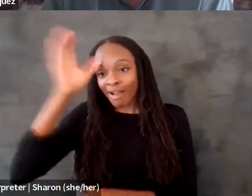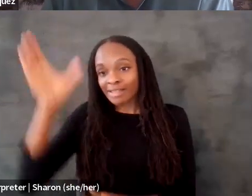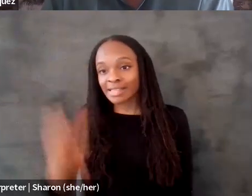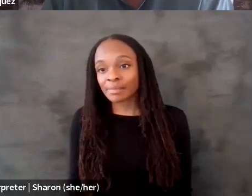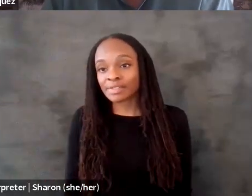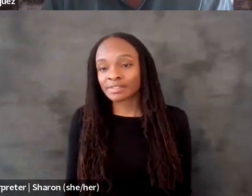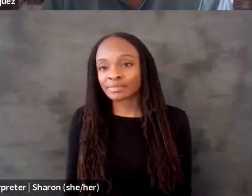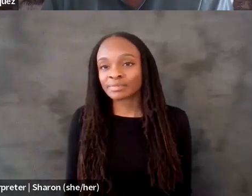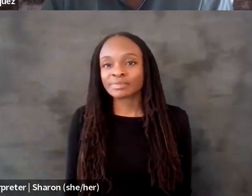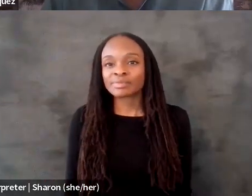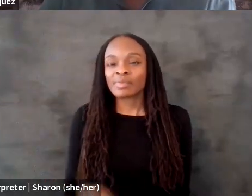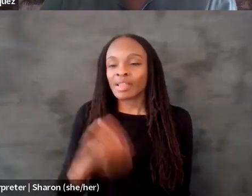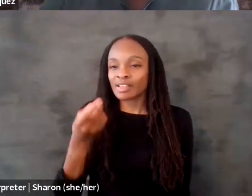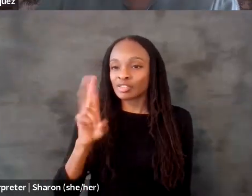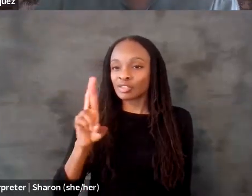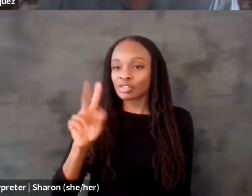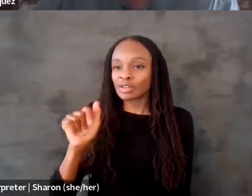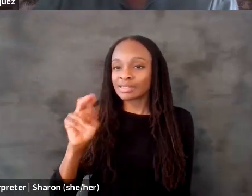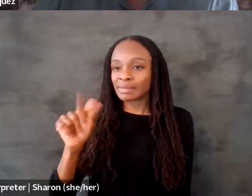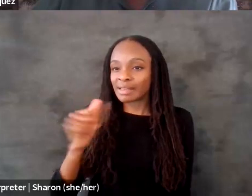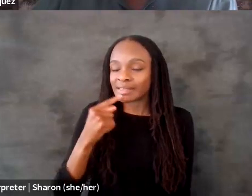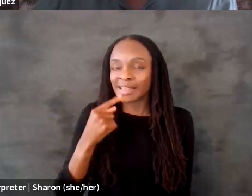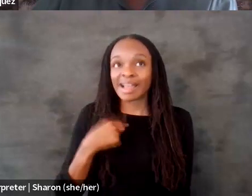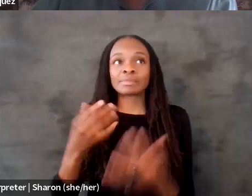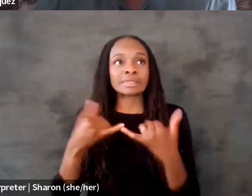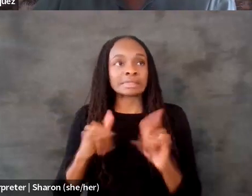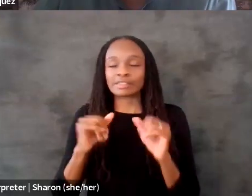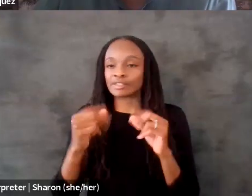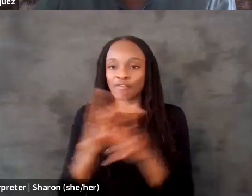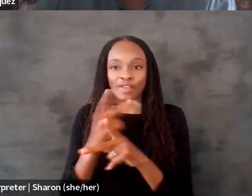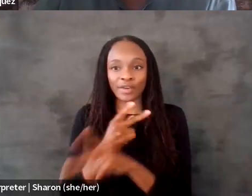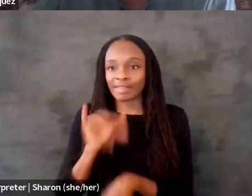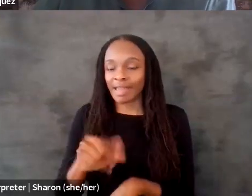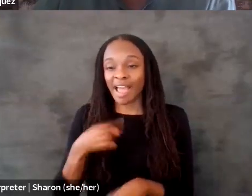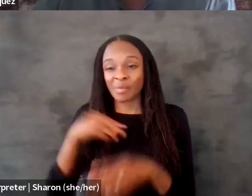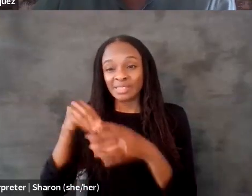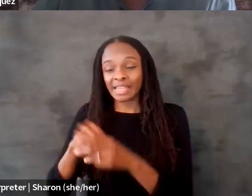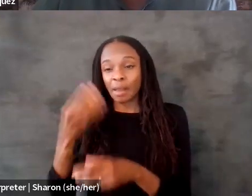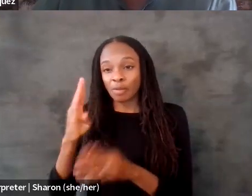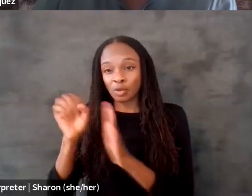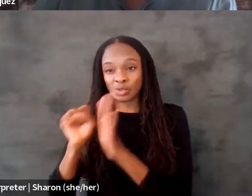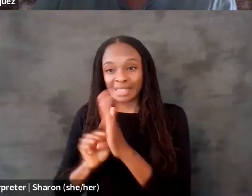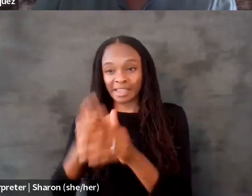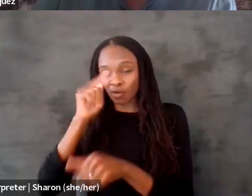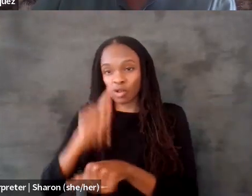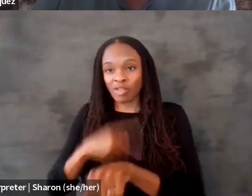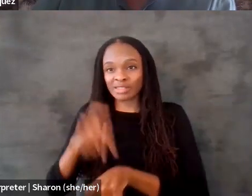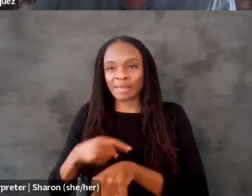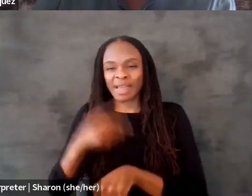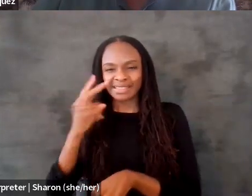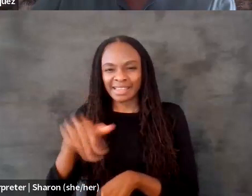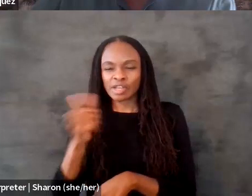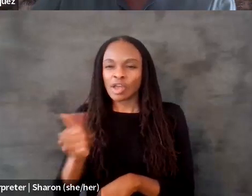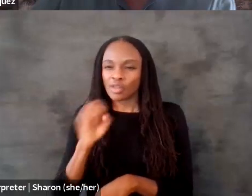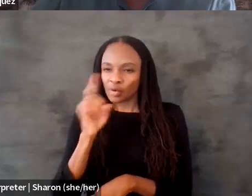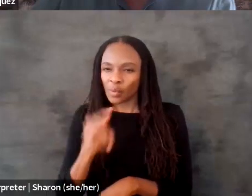I don't know. I'm still working through that. I mean, I was in a blue state for a long time. And I see that there's another question that's around like that followed